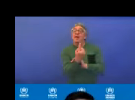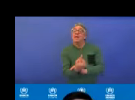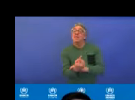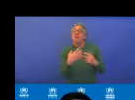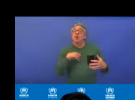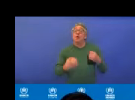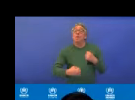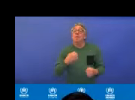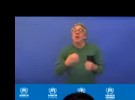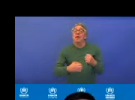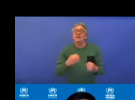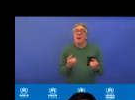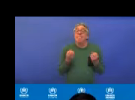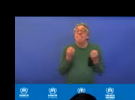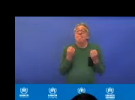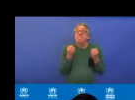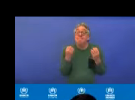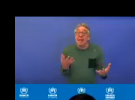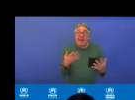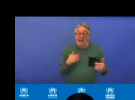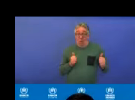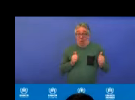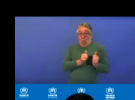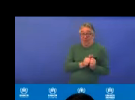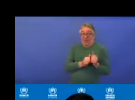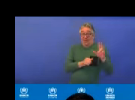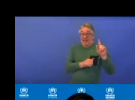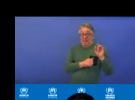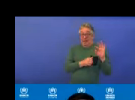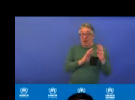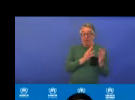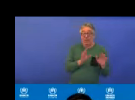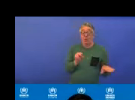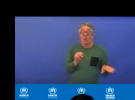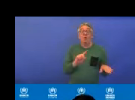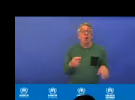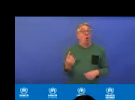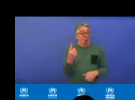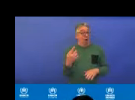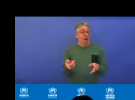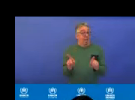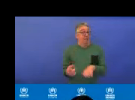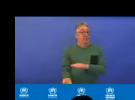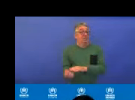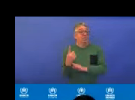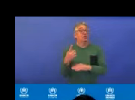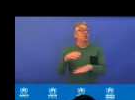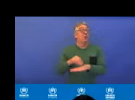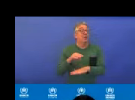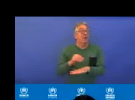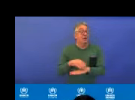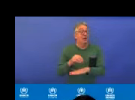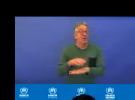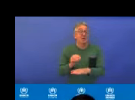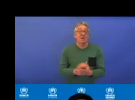shared on Sweden. I think that's something that we also hope to encourage for those operations where there's the opportunity to use